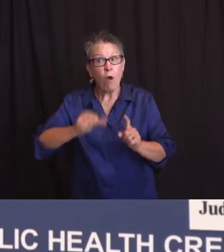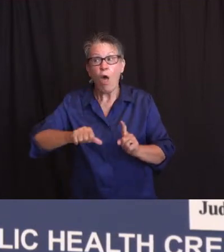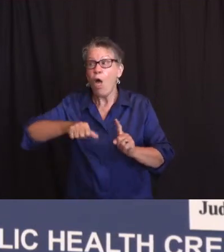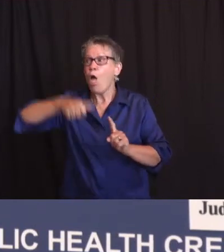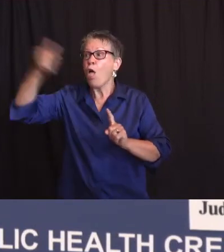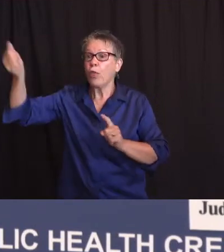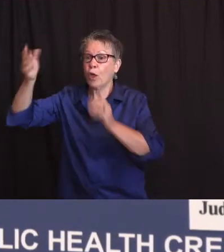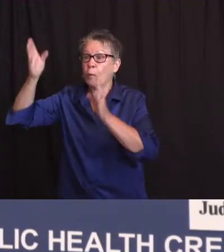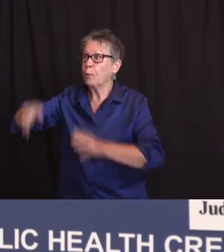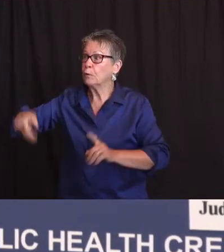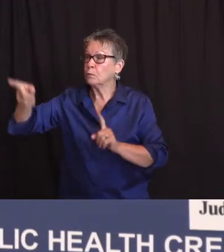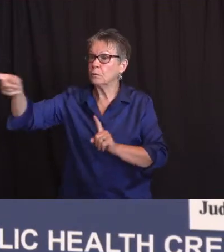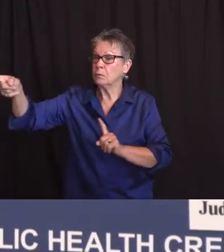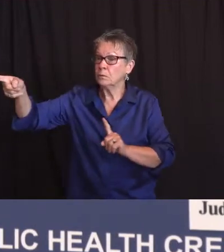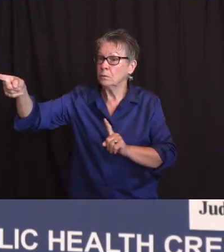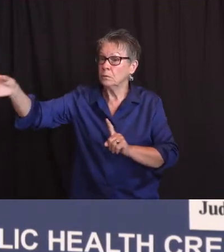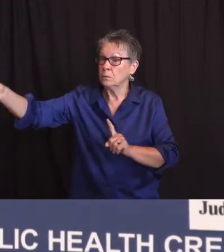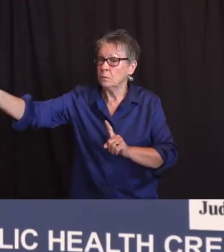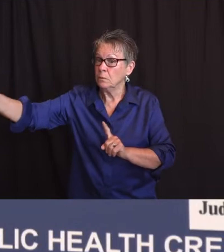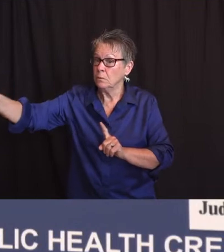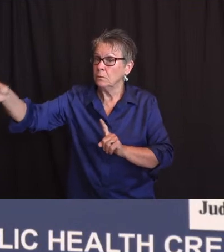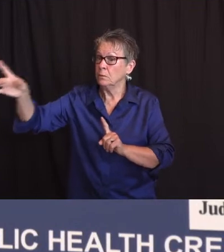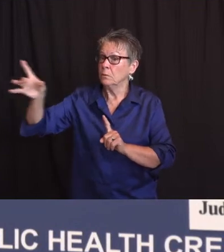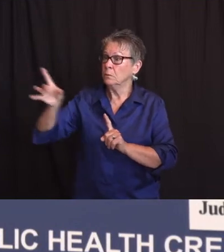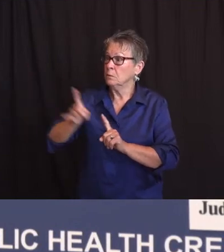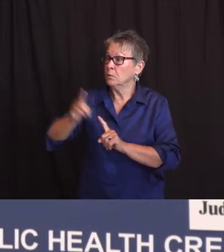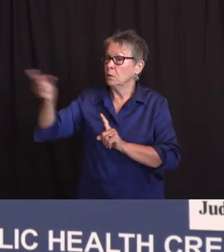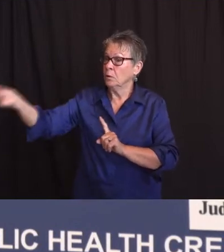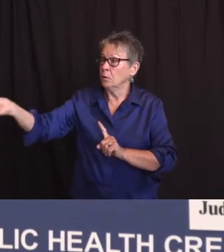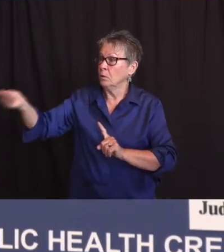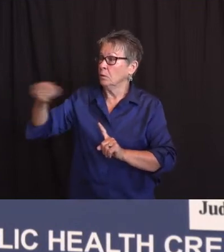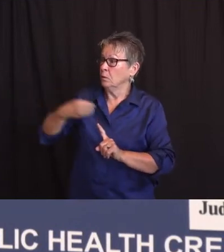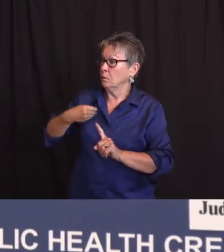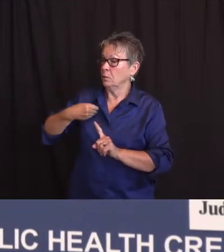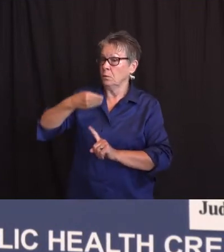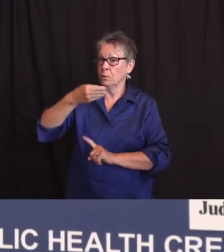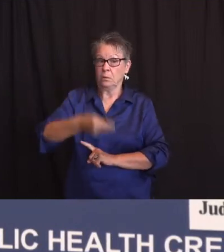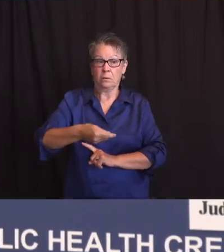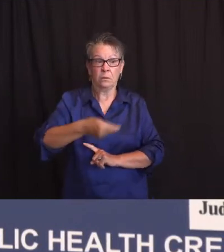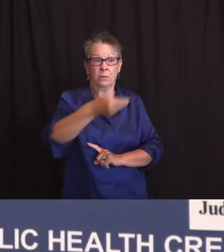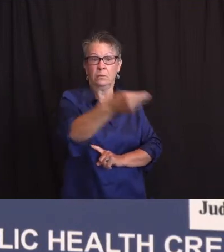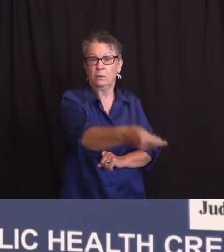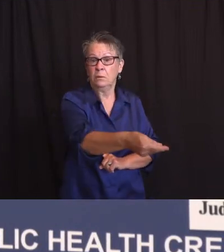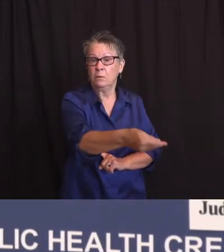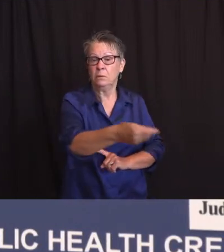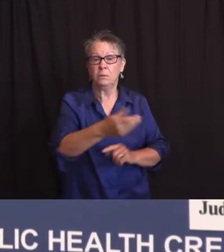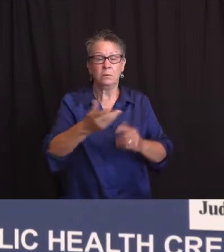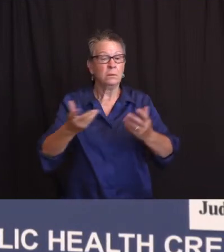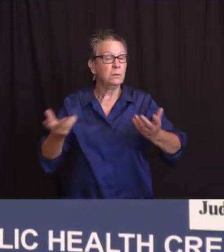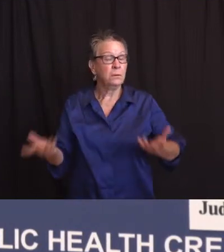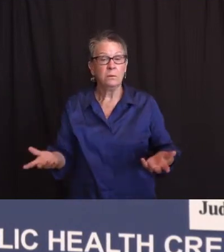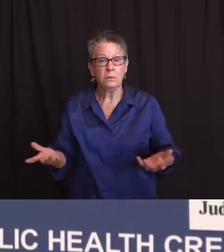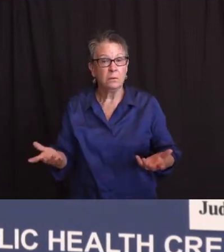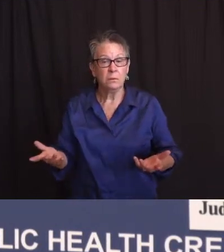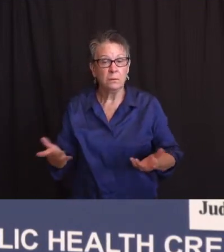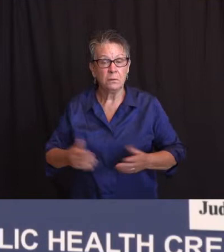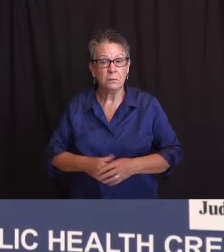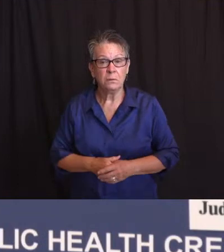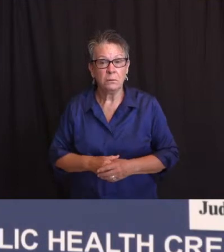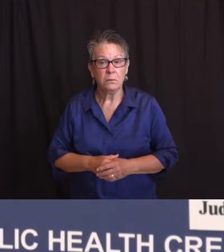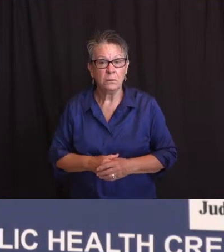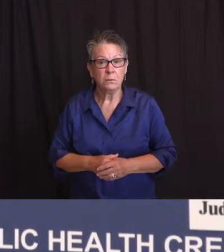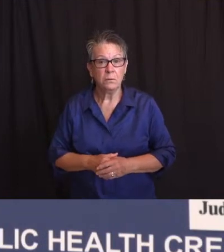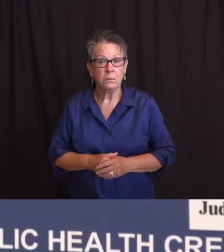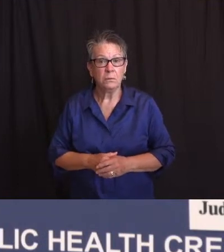happens. So by protecting yourself, you also protect the other members in your community, the much more vulnerable members of the community, and that's